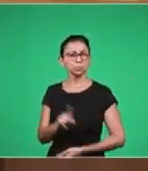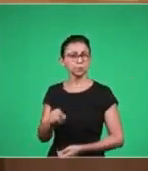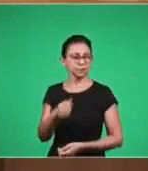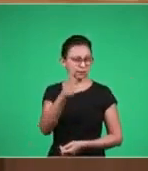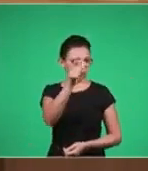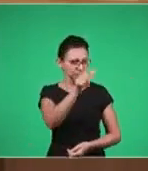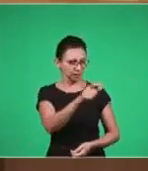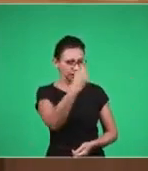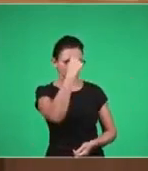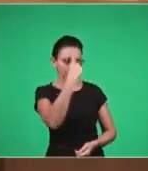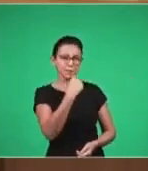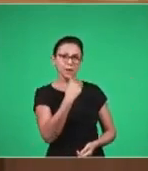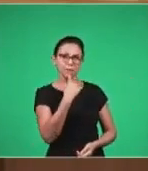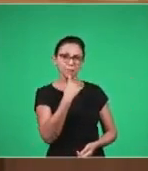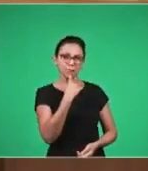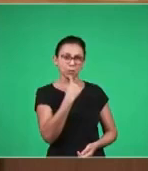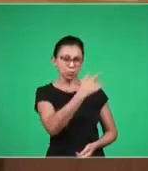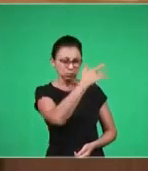out in the world,